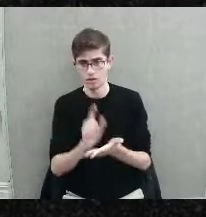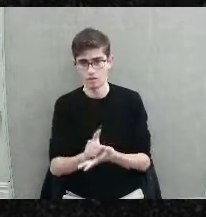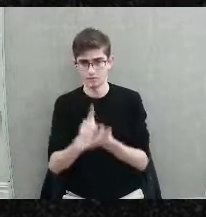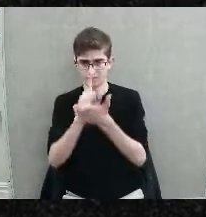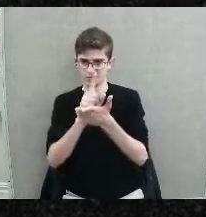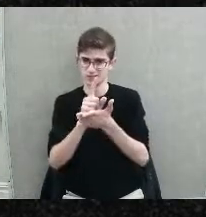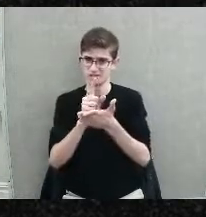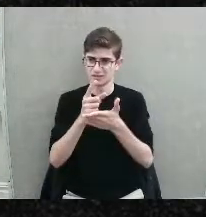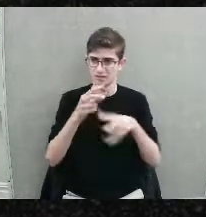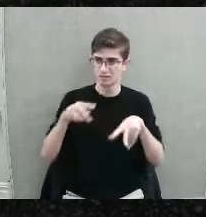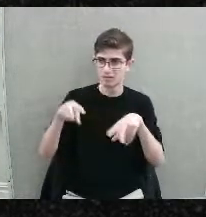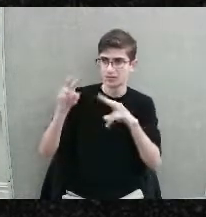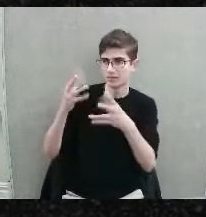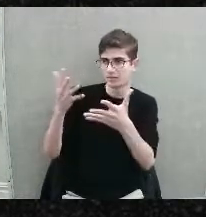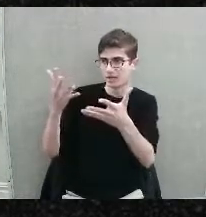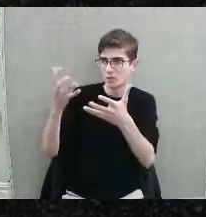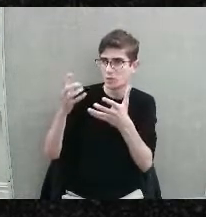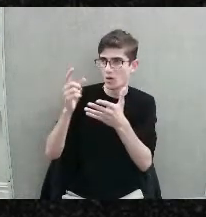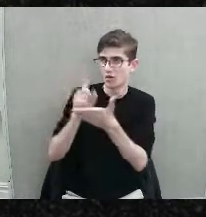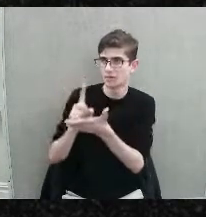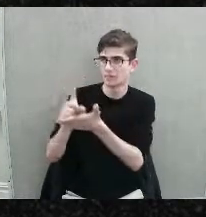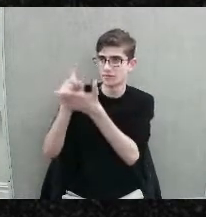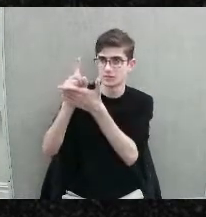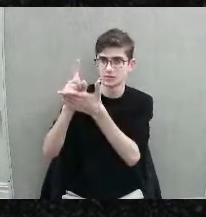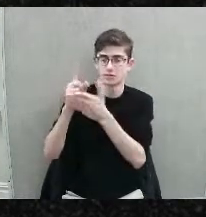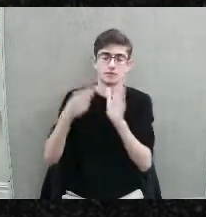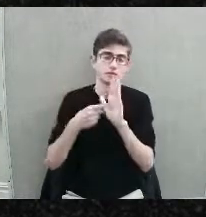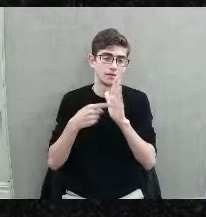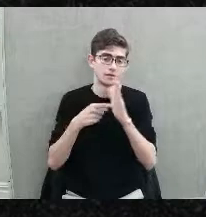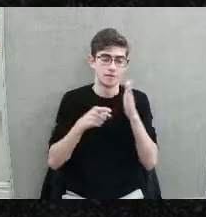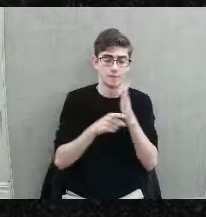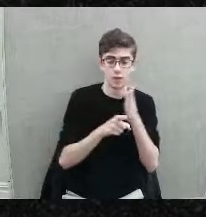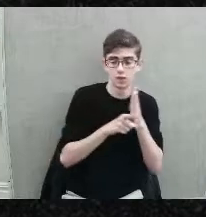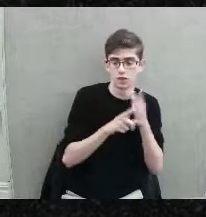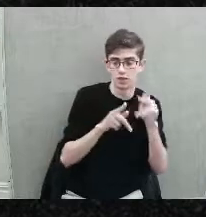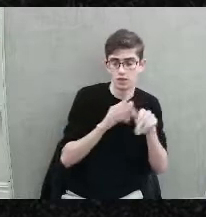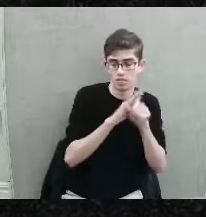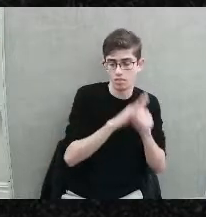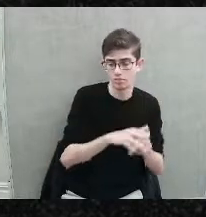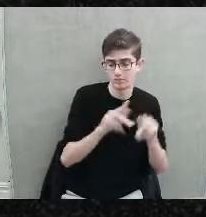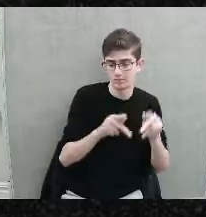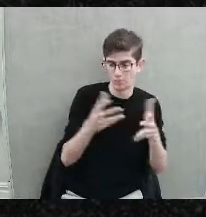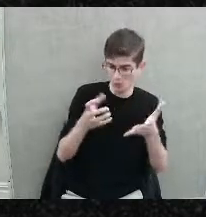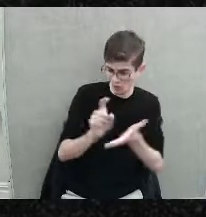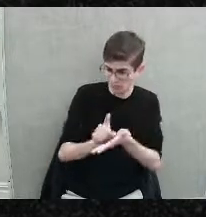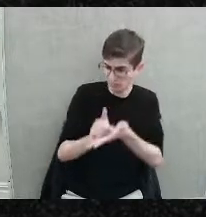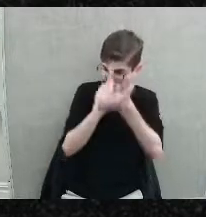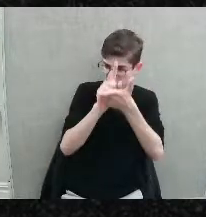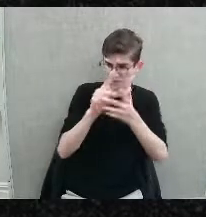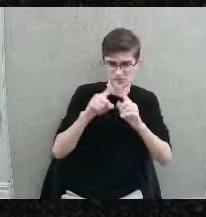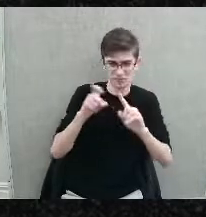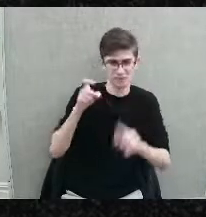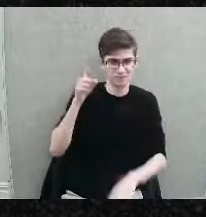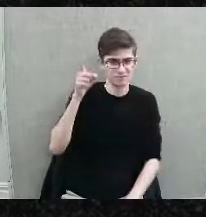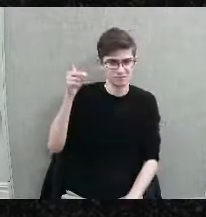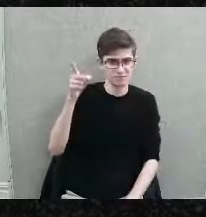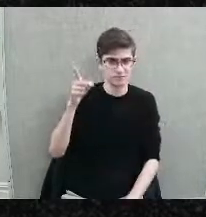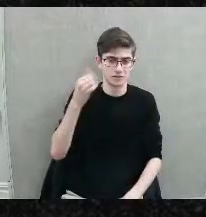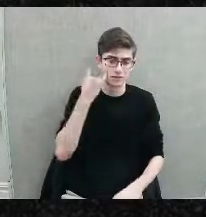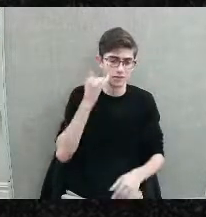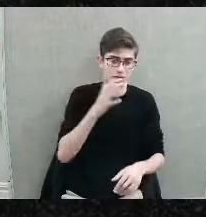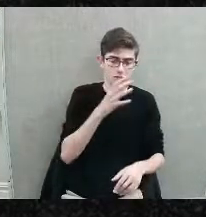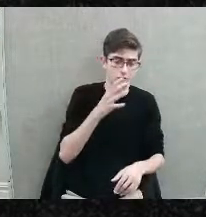that, for example, the marginalized or informal workers want the privileges that have the formal